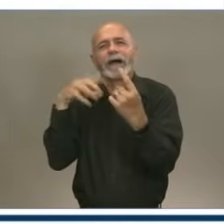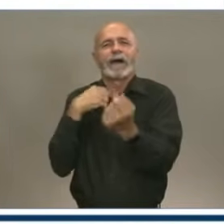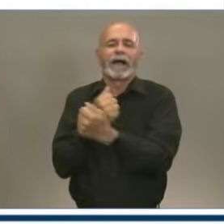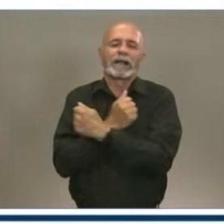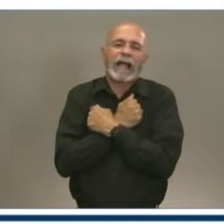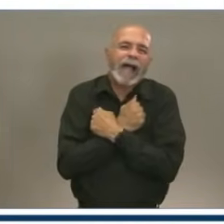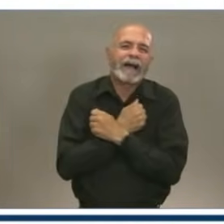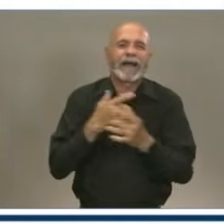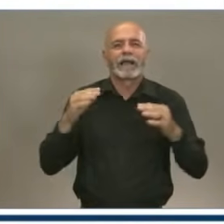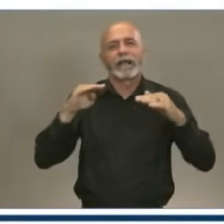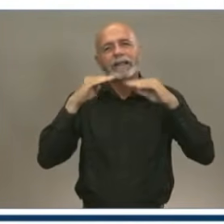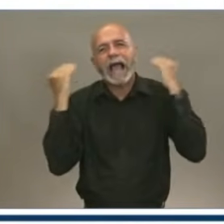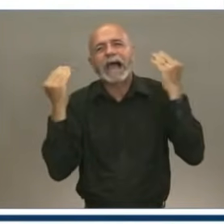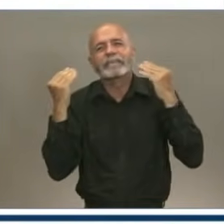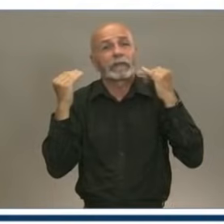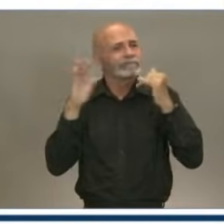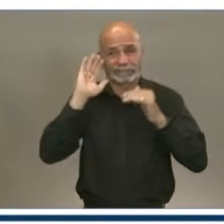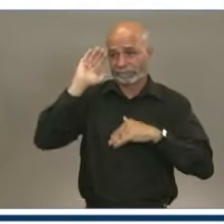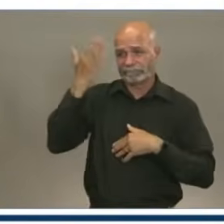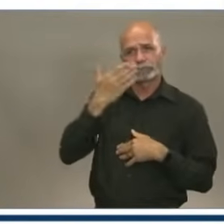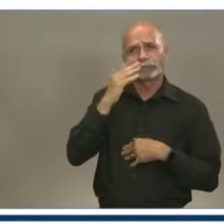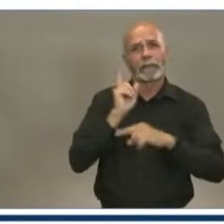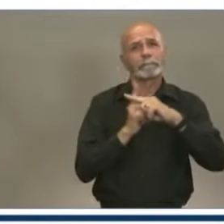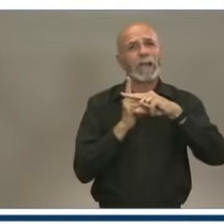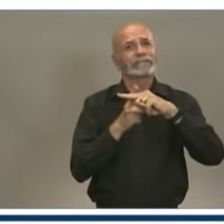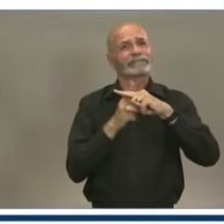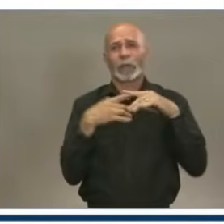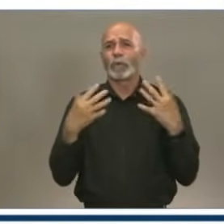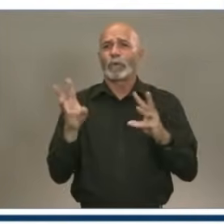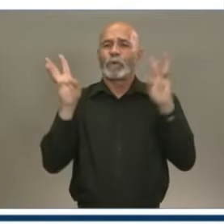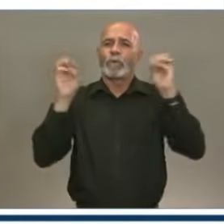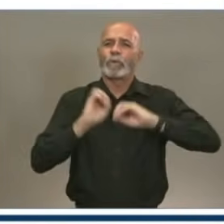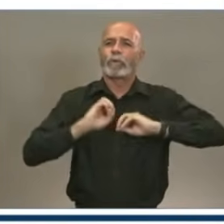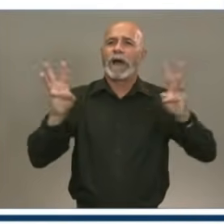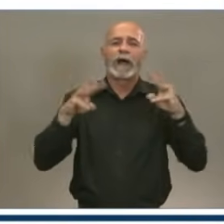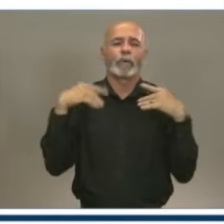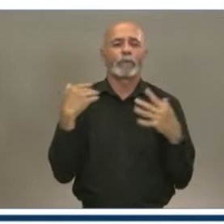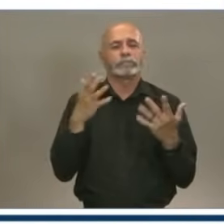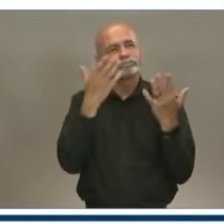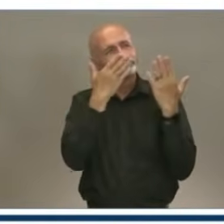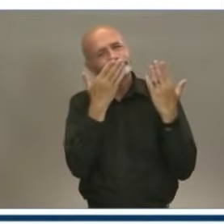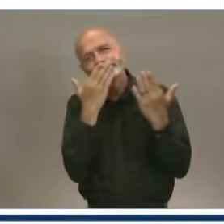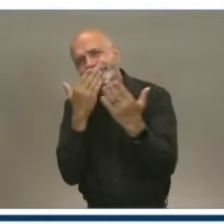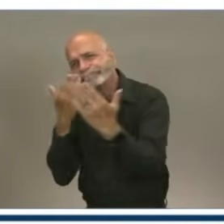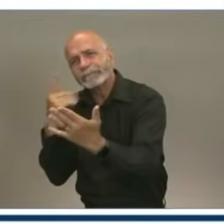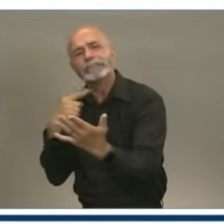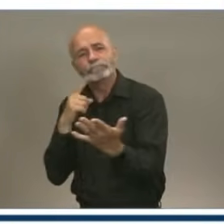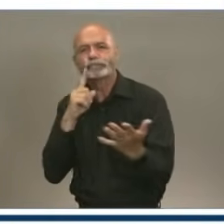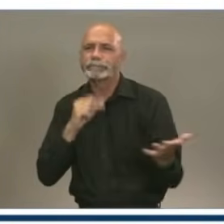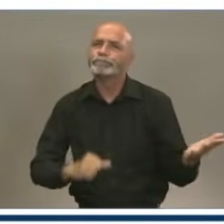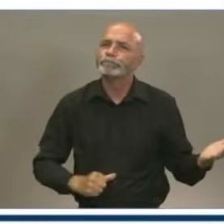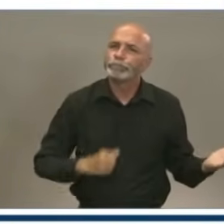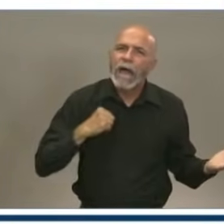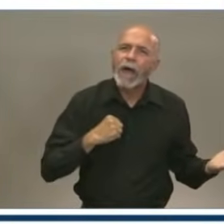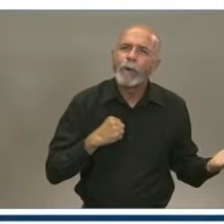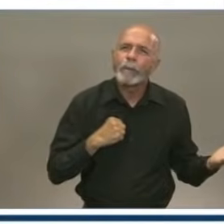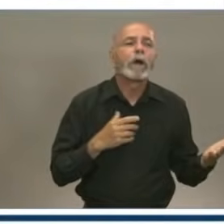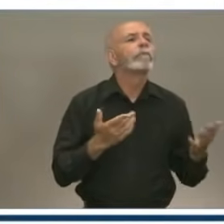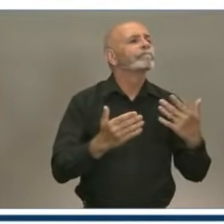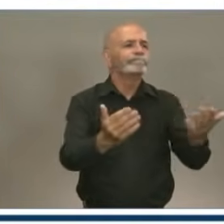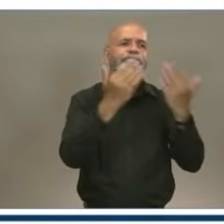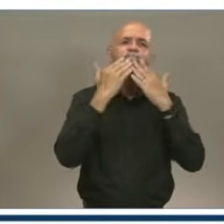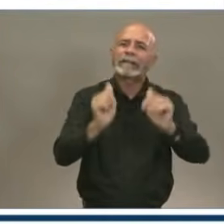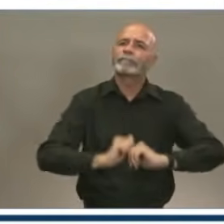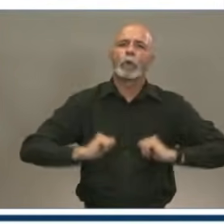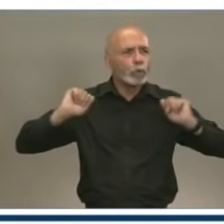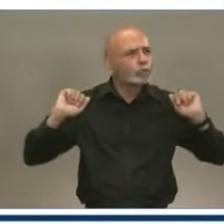is a positive time in our province. We have a lot to be grateful for and a lot to be proud of. I want to thank all Nova Scotians for